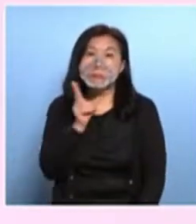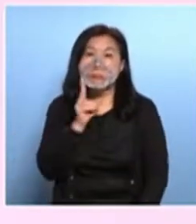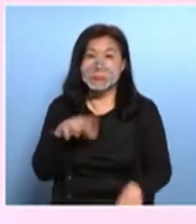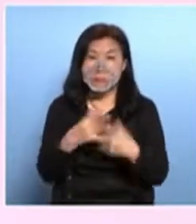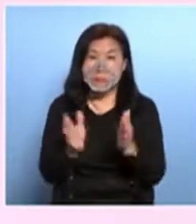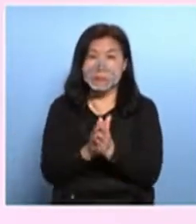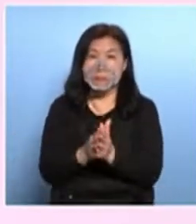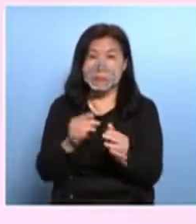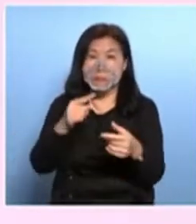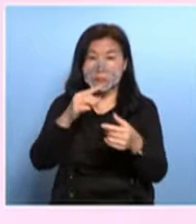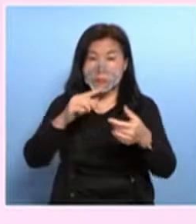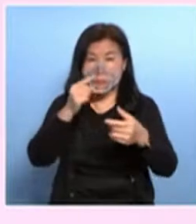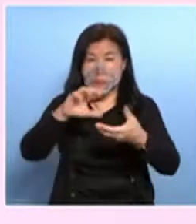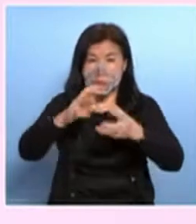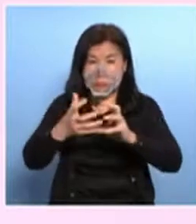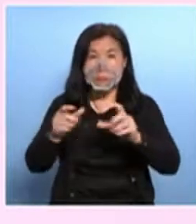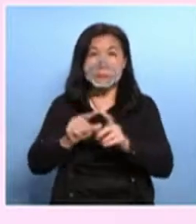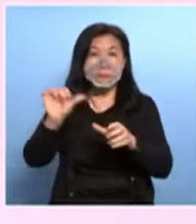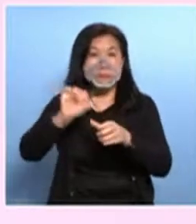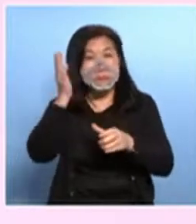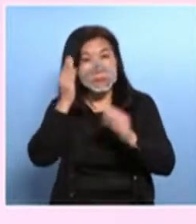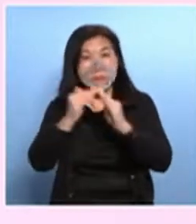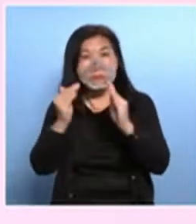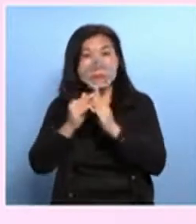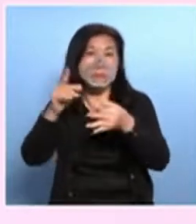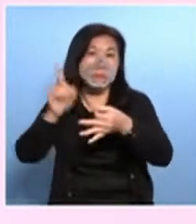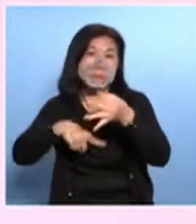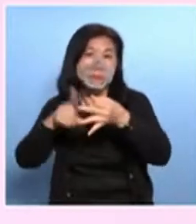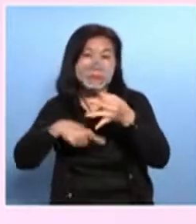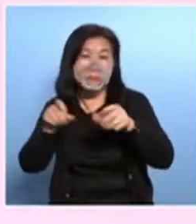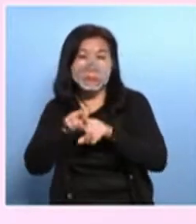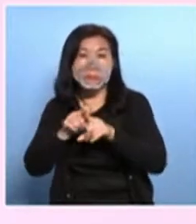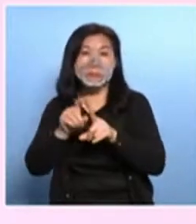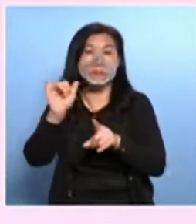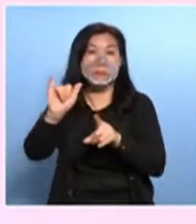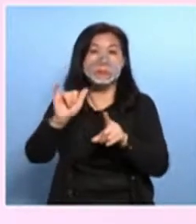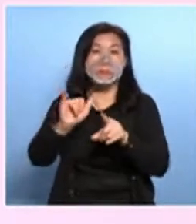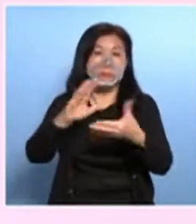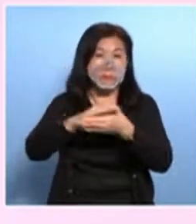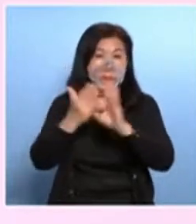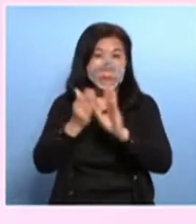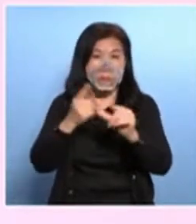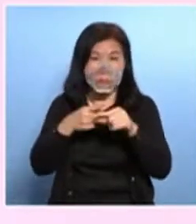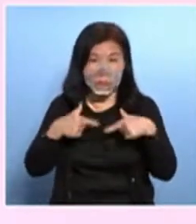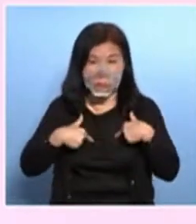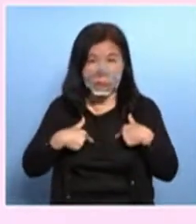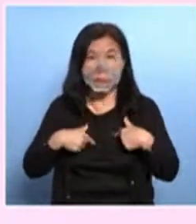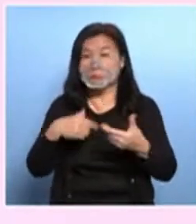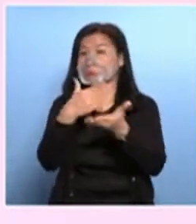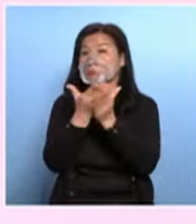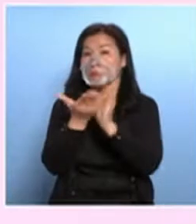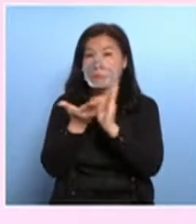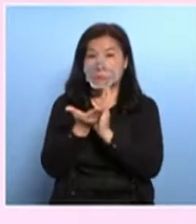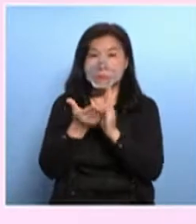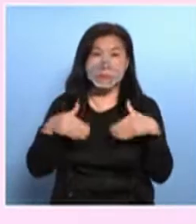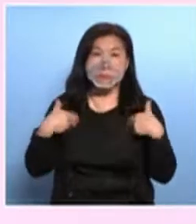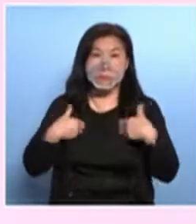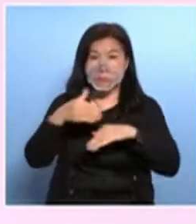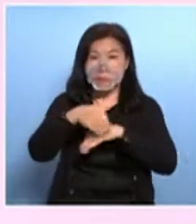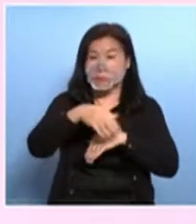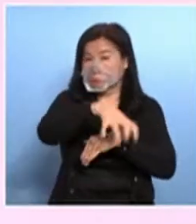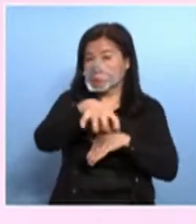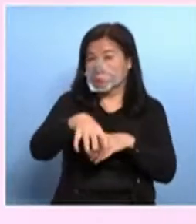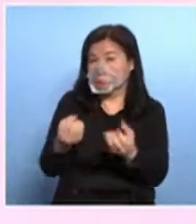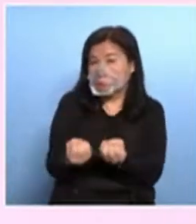projects, such as Tile Heritage Hotel, Lui Seng Chun, and Yao Chung Yi Academy since its